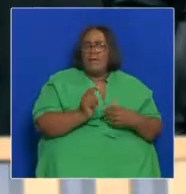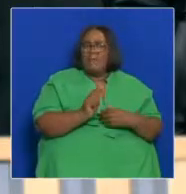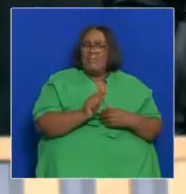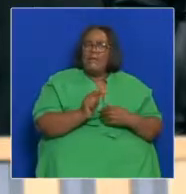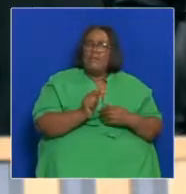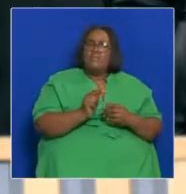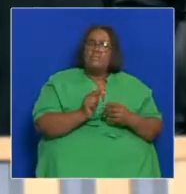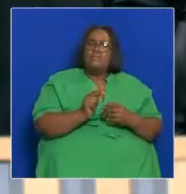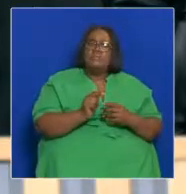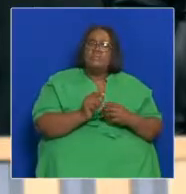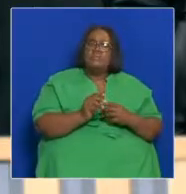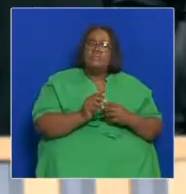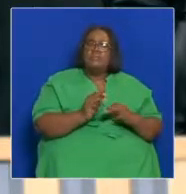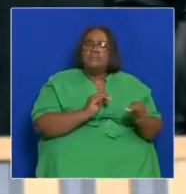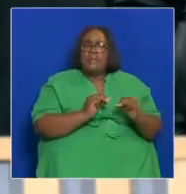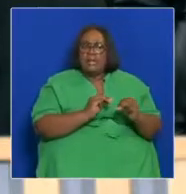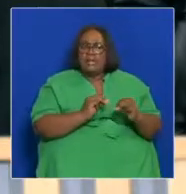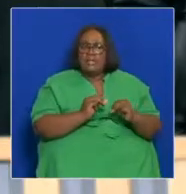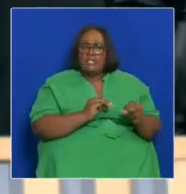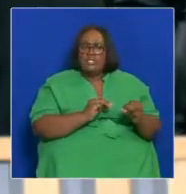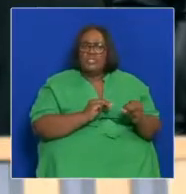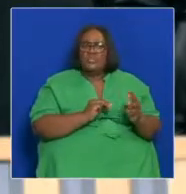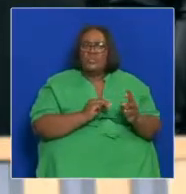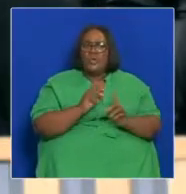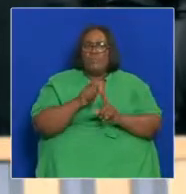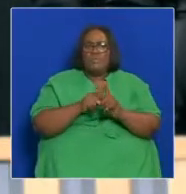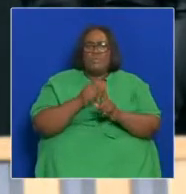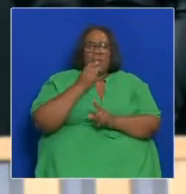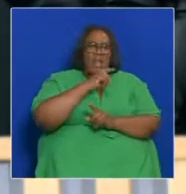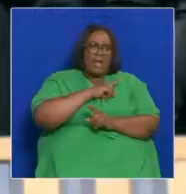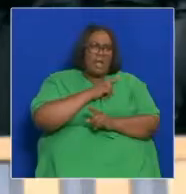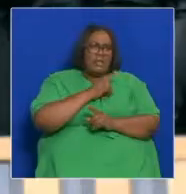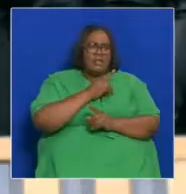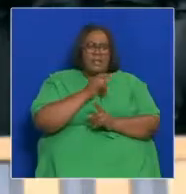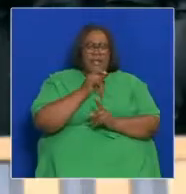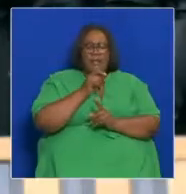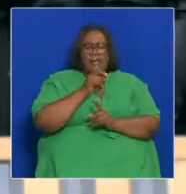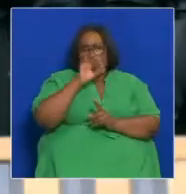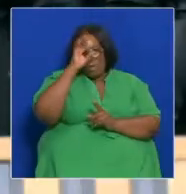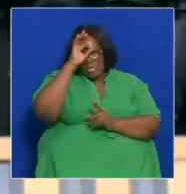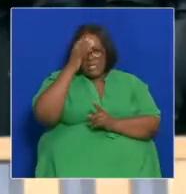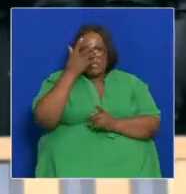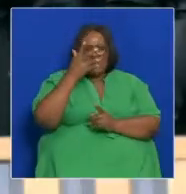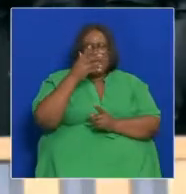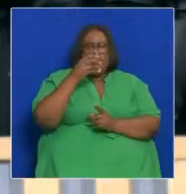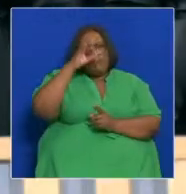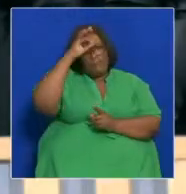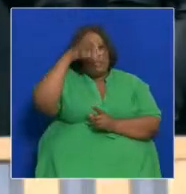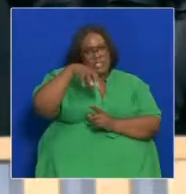Someone supposed to have lied, a police officer at a police station, according to the evidence that we've had.